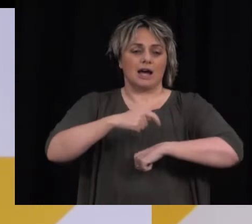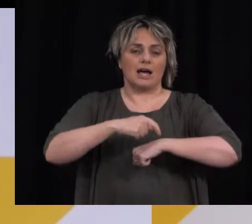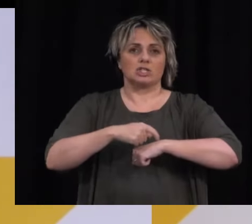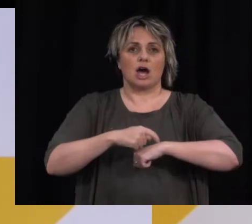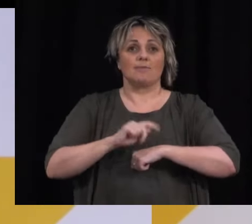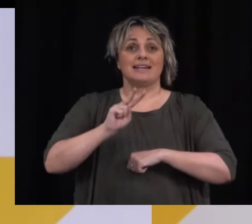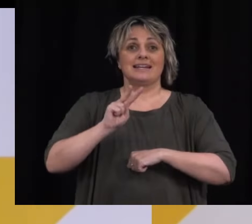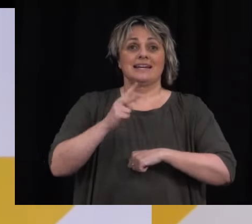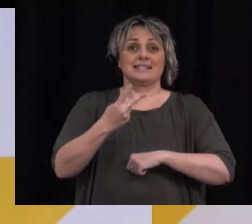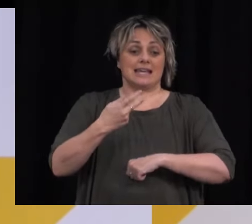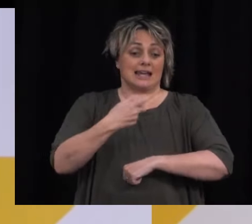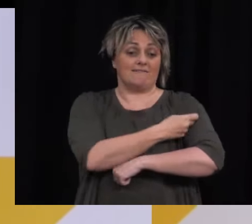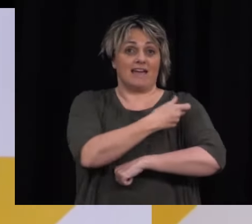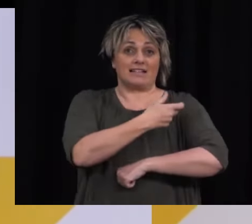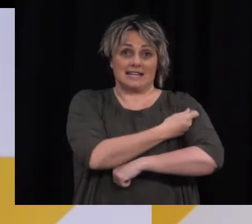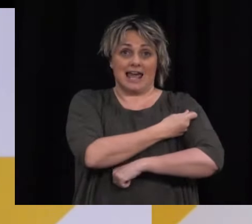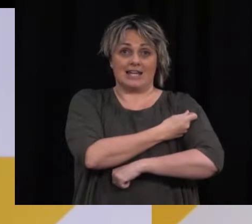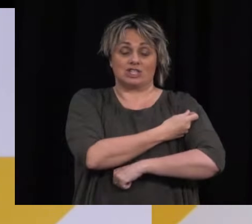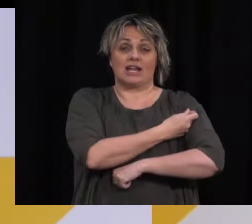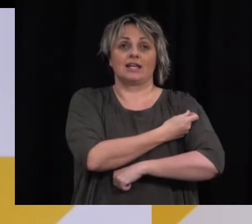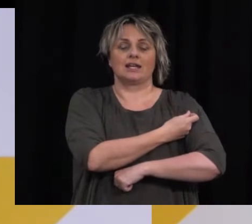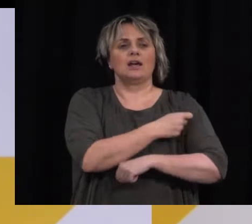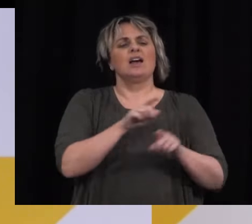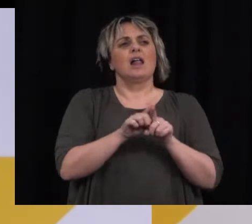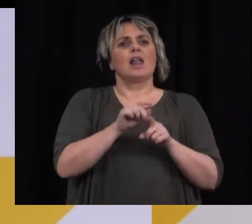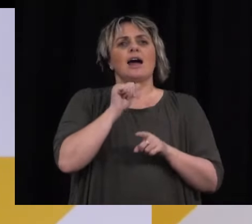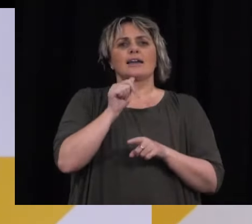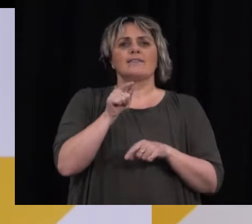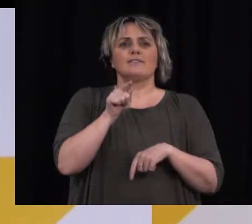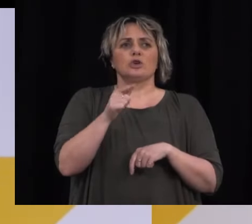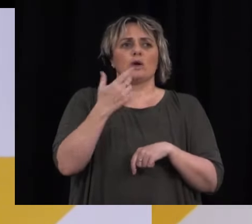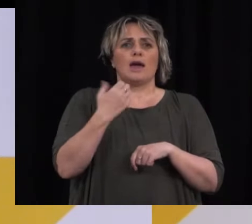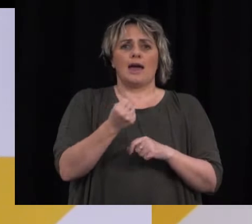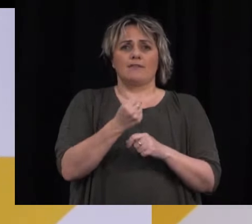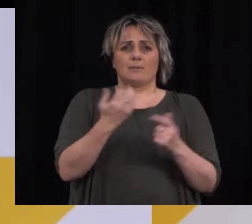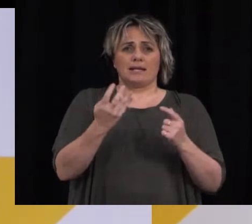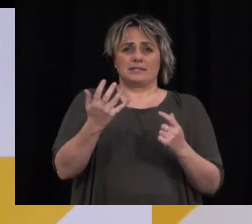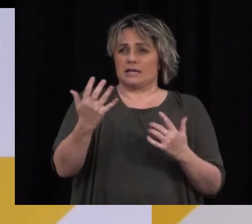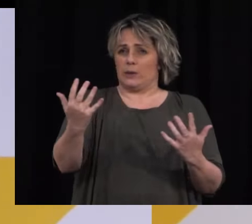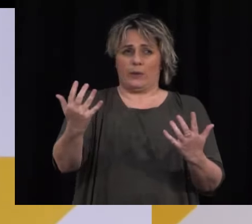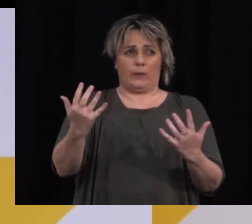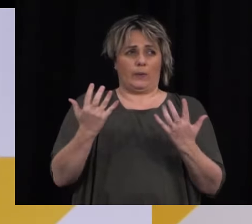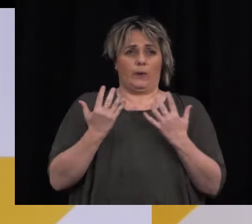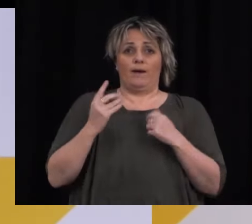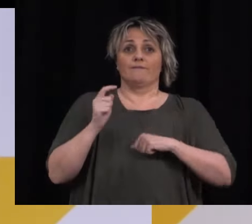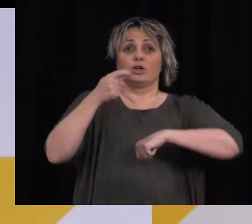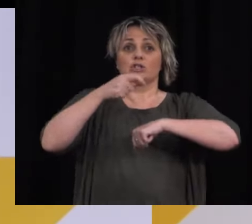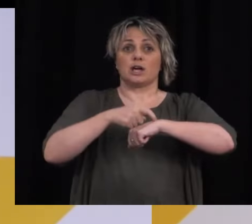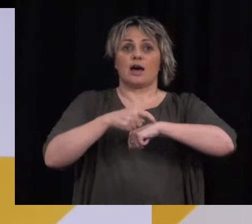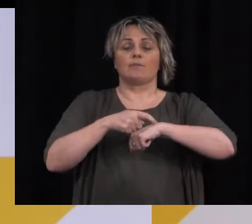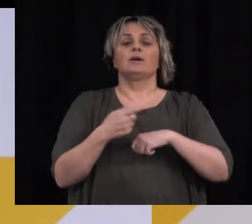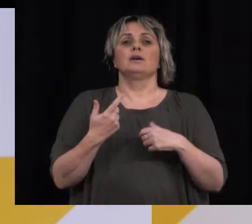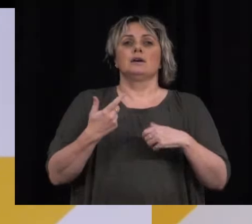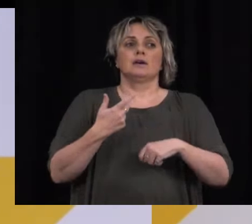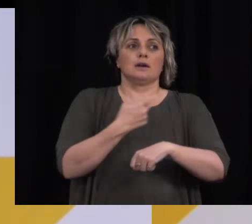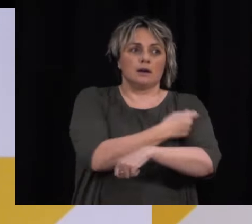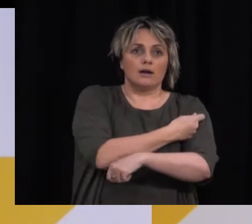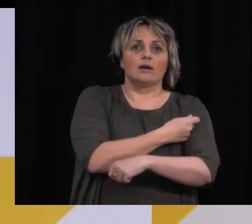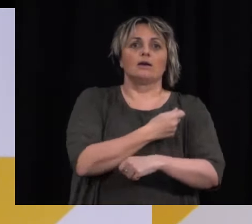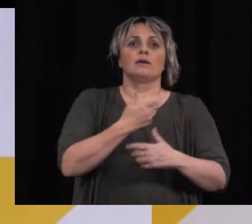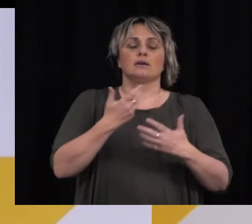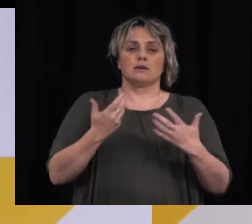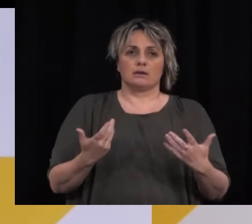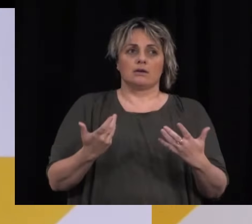second doses, particularly when you've had a very large increase in the number of people accessing their first at a particular time frame, where your second doses will